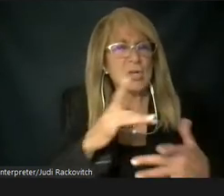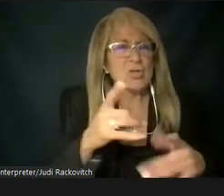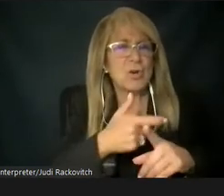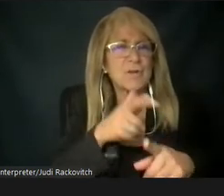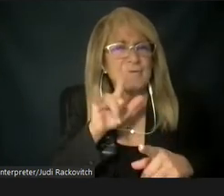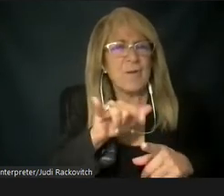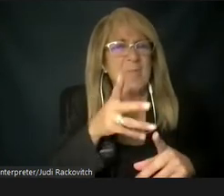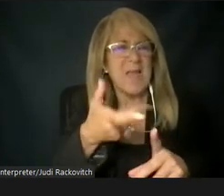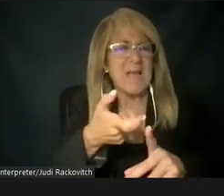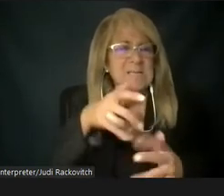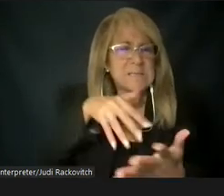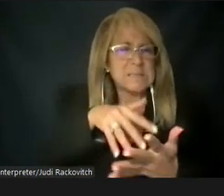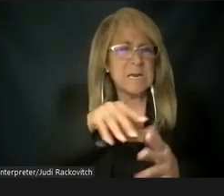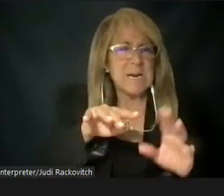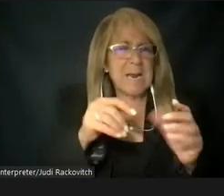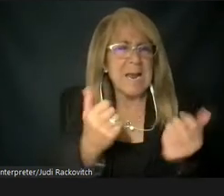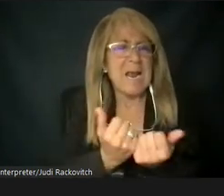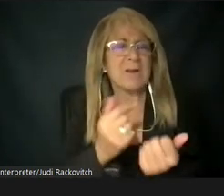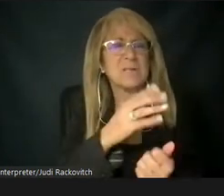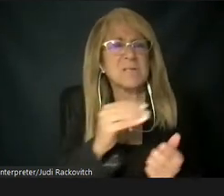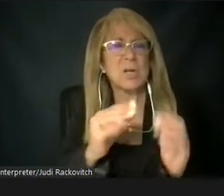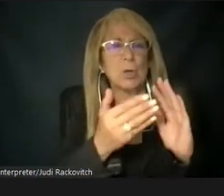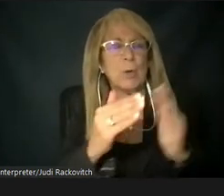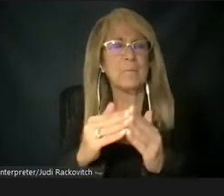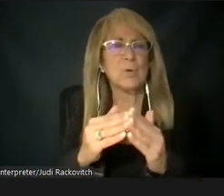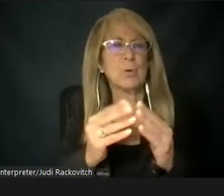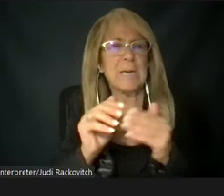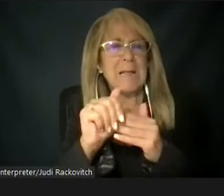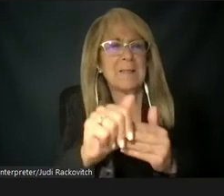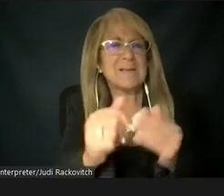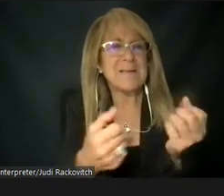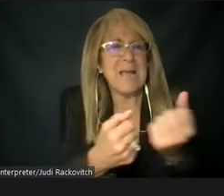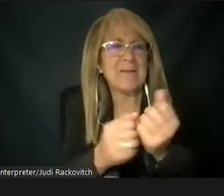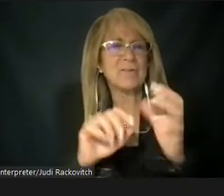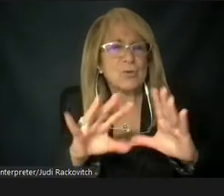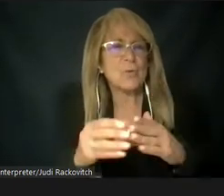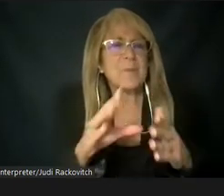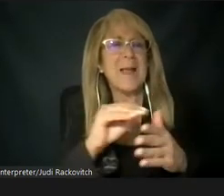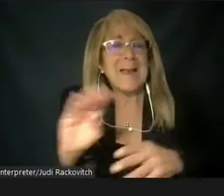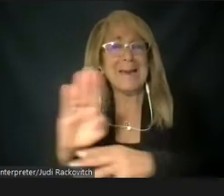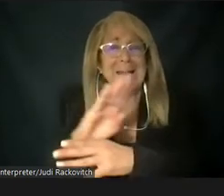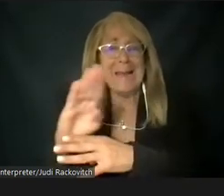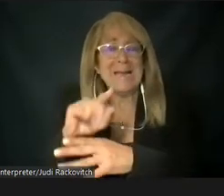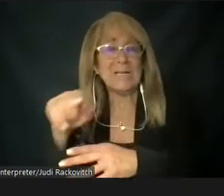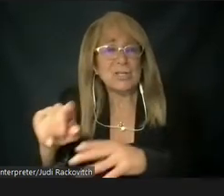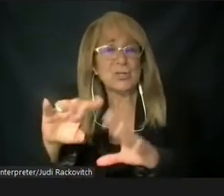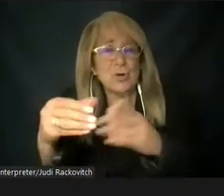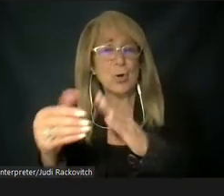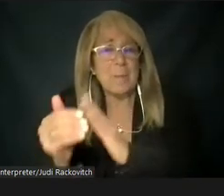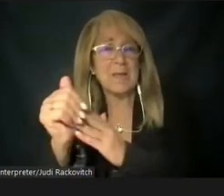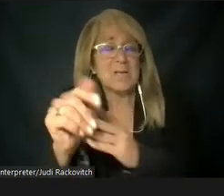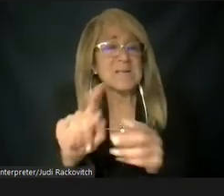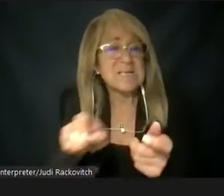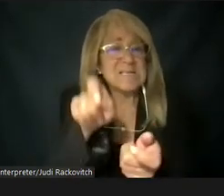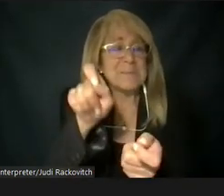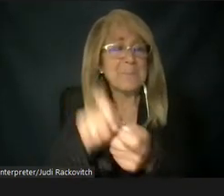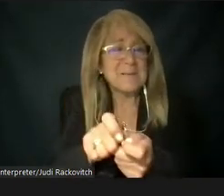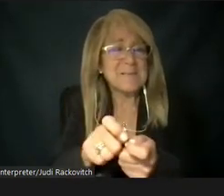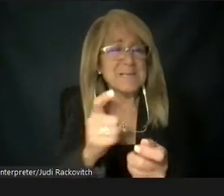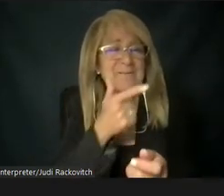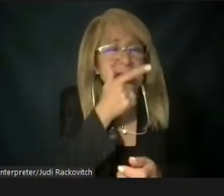It will be comprised of community leaders, advocacy group representatives, and industry group representatives with specific interest in environmental justice